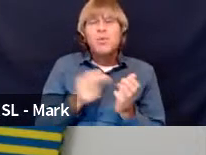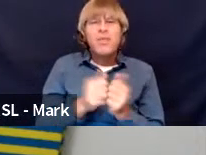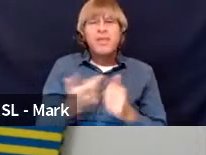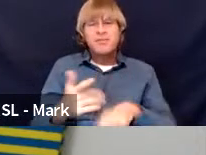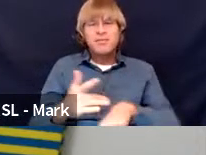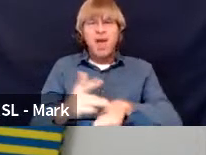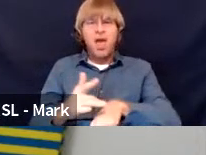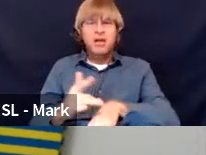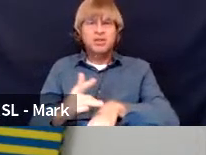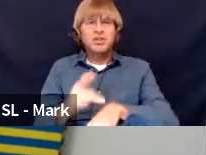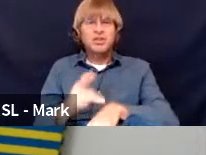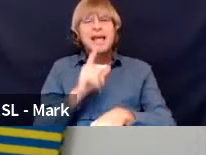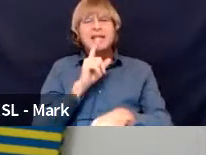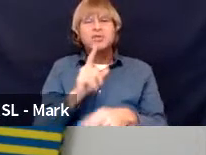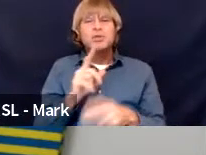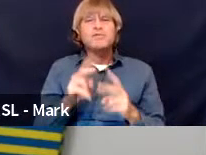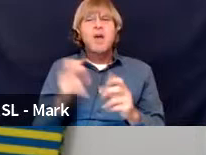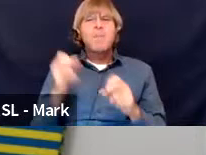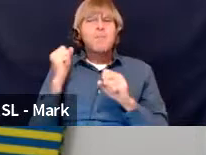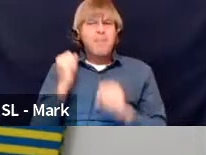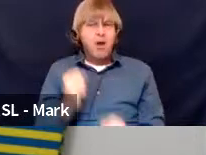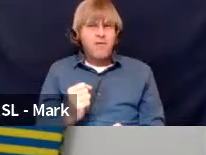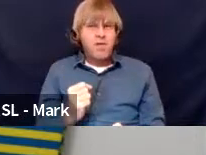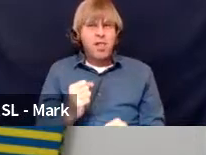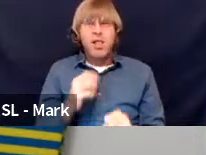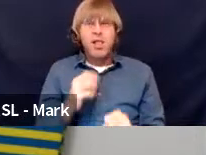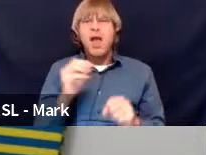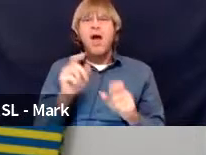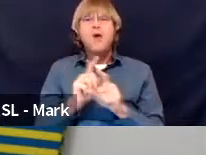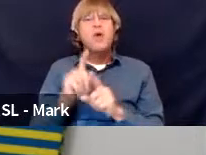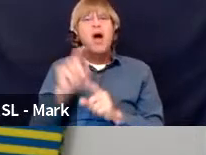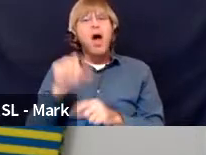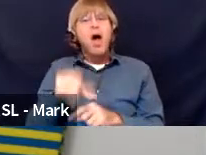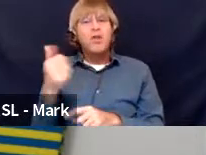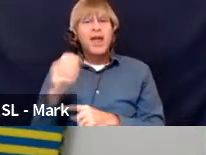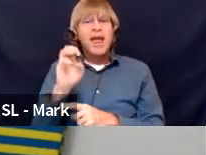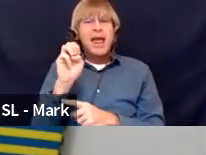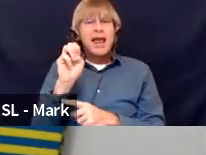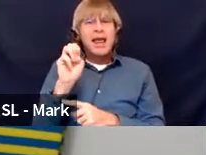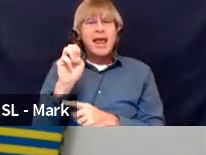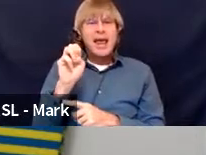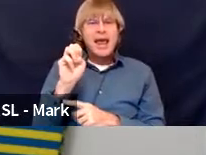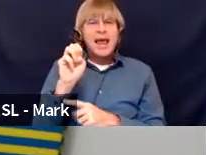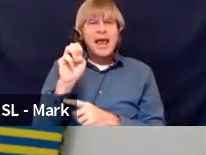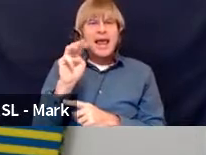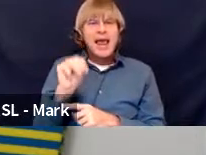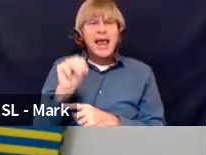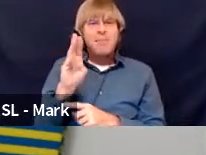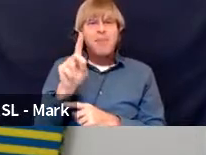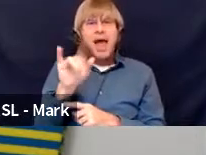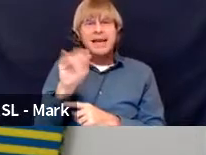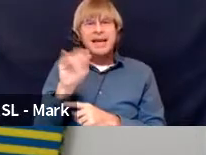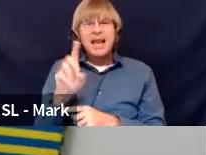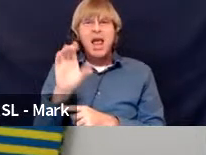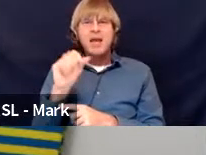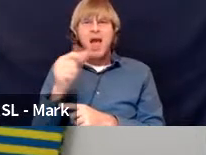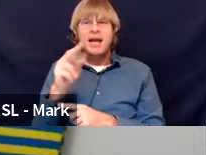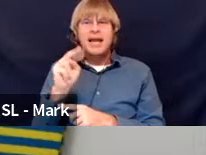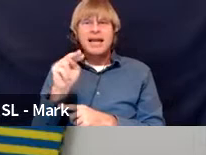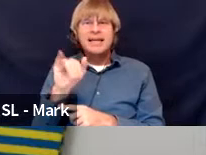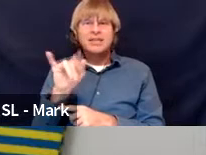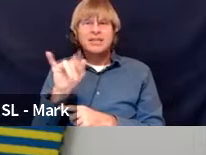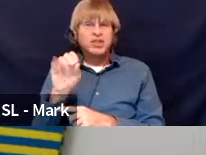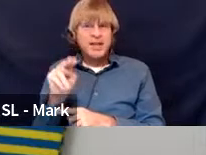touch. It is such a powerful sense. And there's a thing, it's called embodied cognition. And really the things